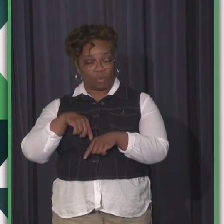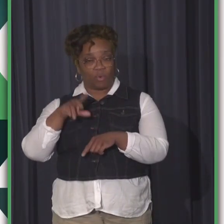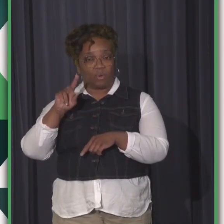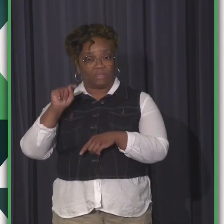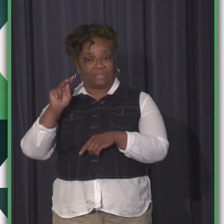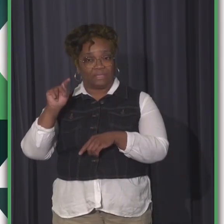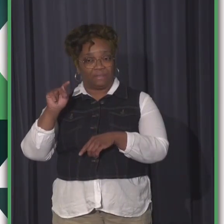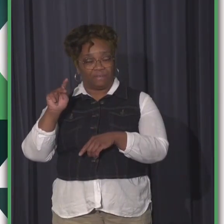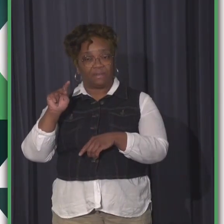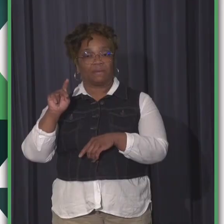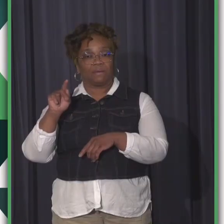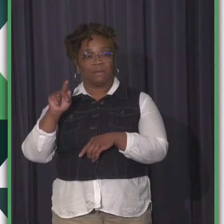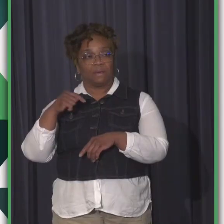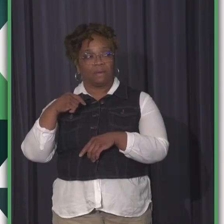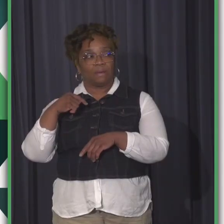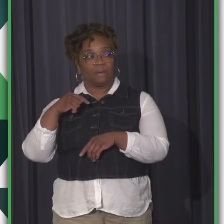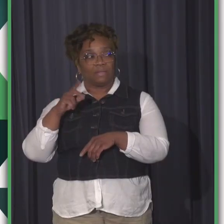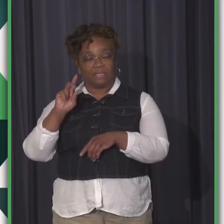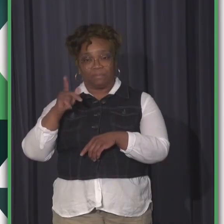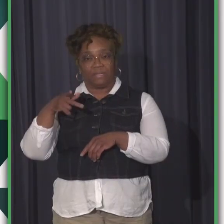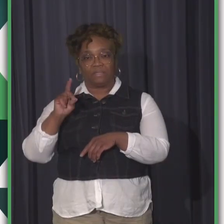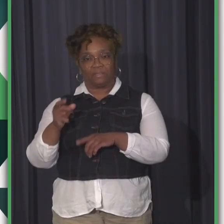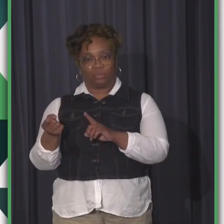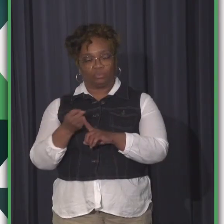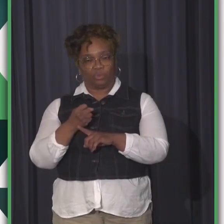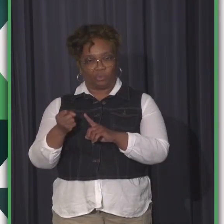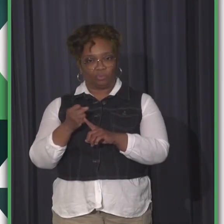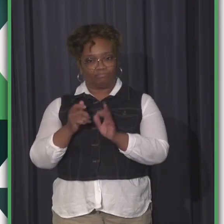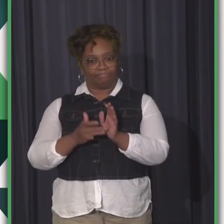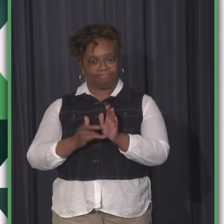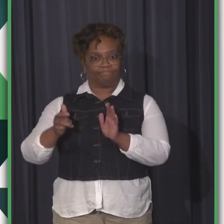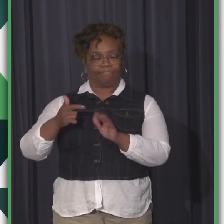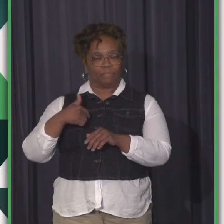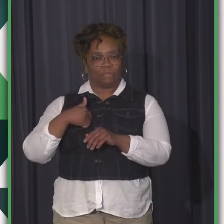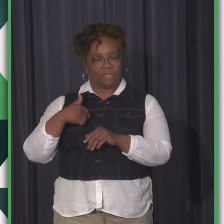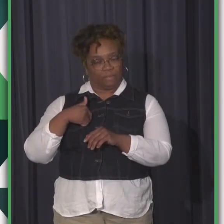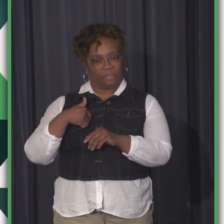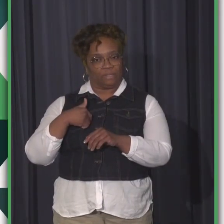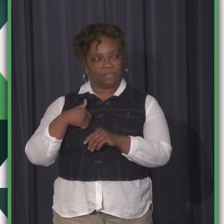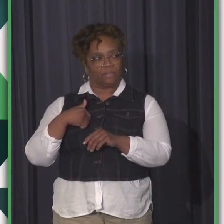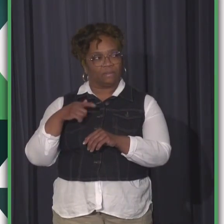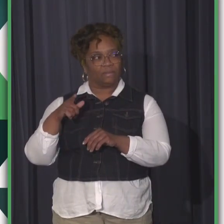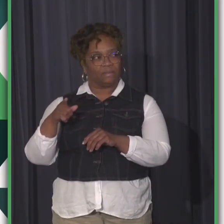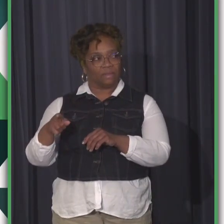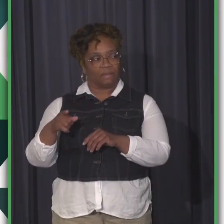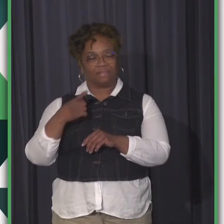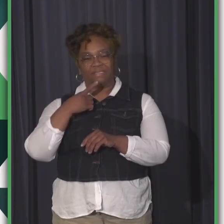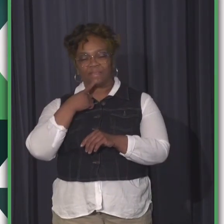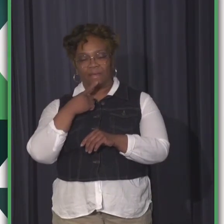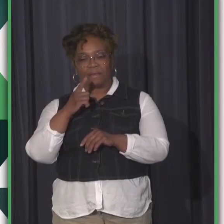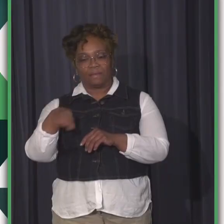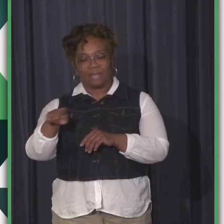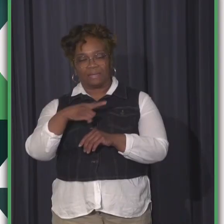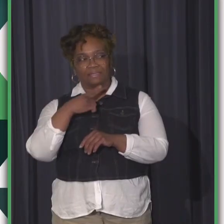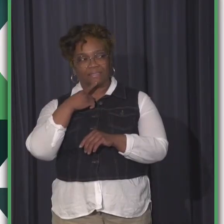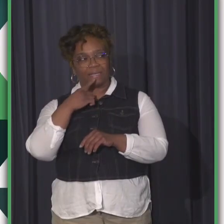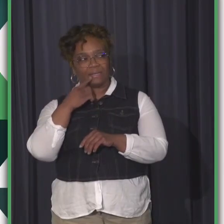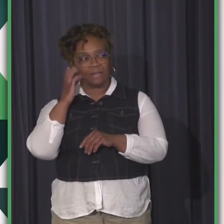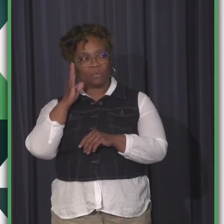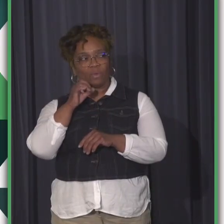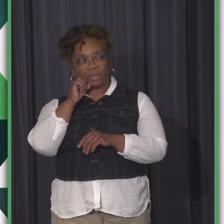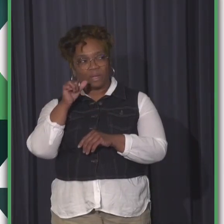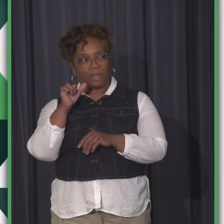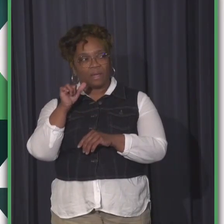how I'm being abused and misused by DPD, by them choosing and boldly saying that they will not do